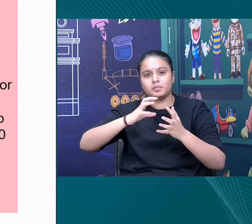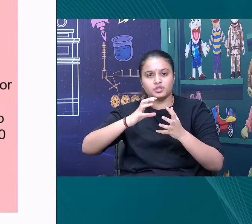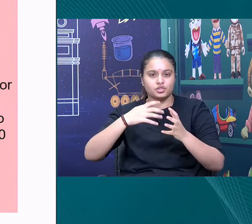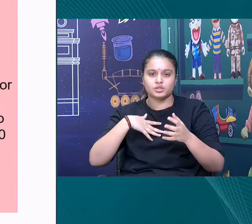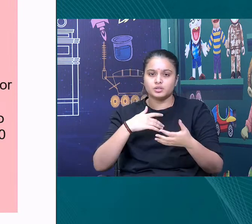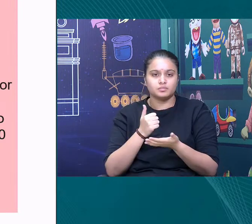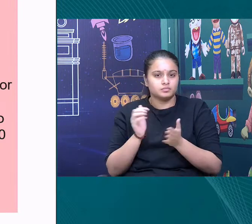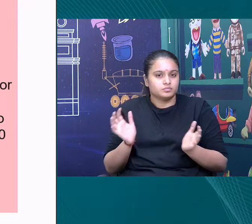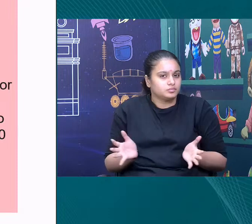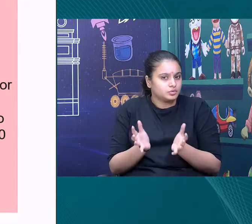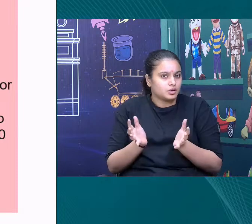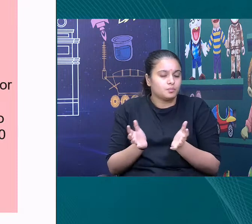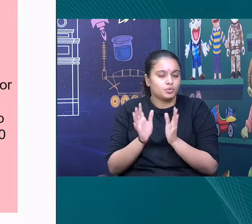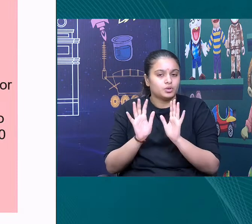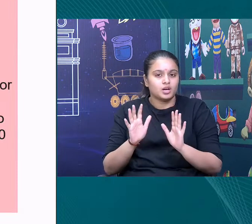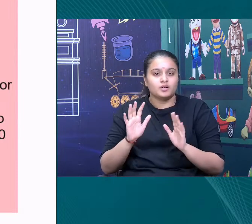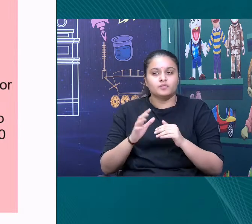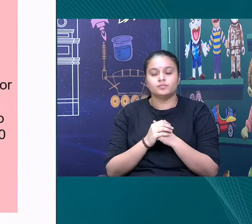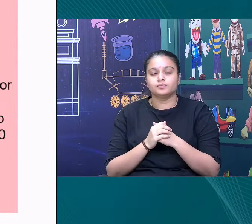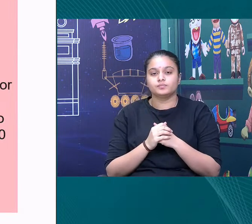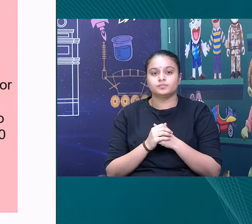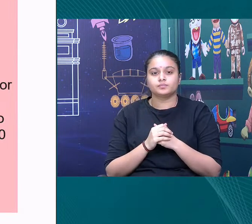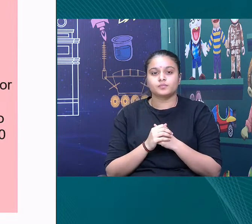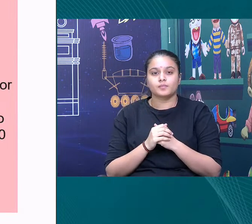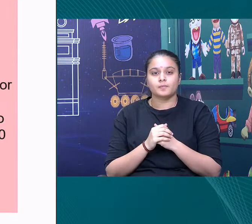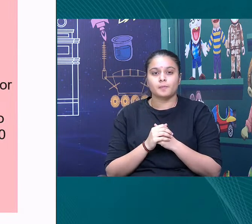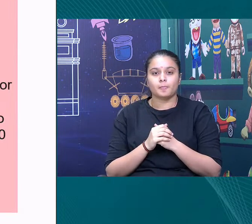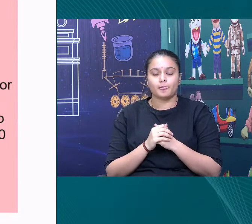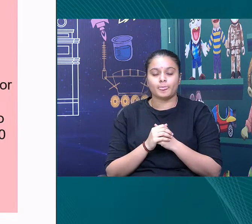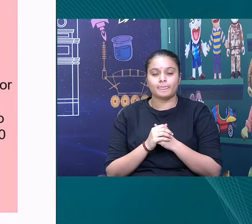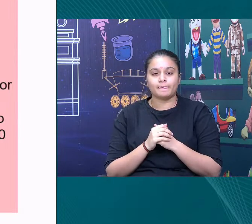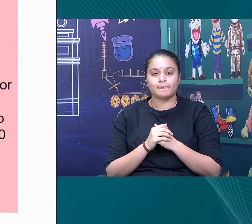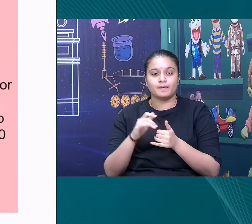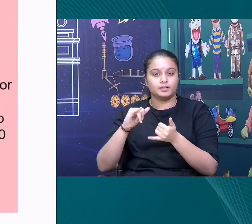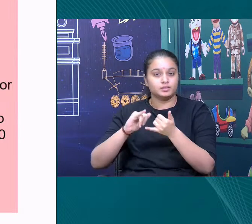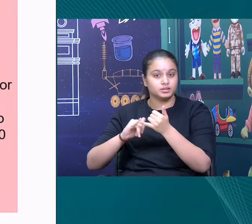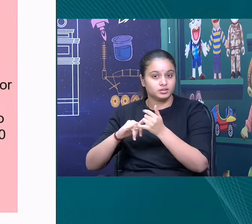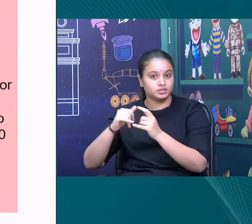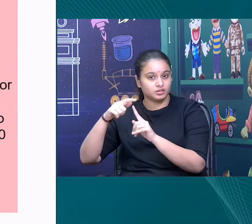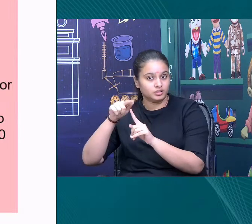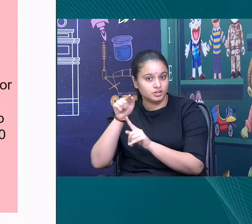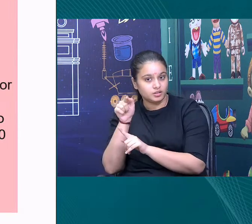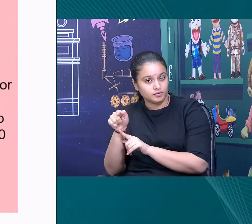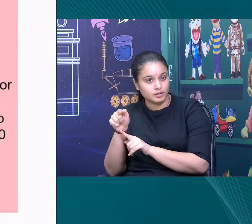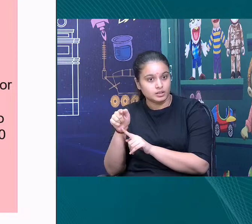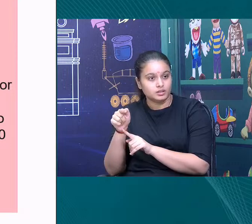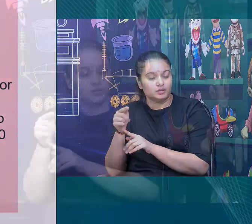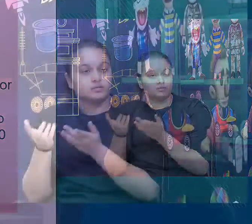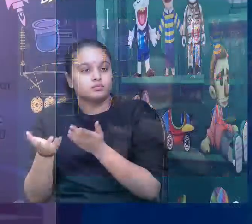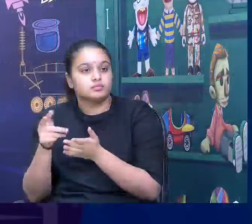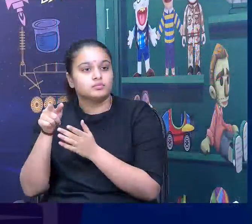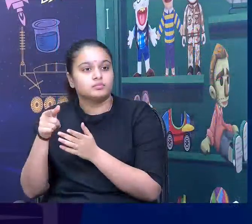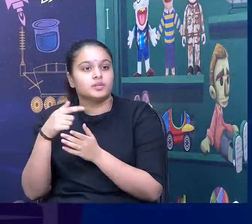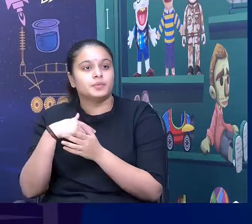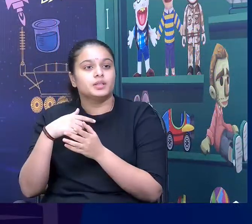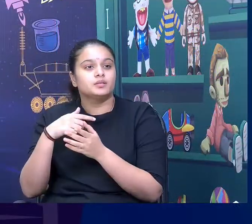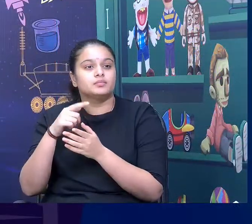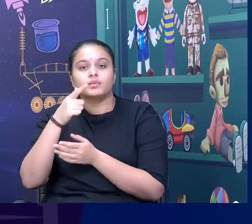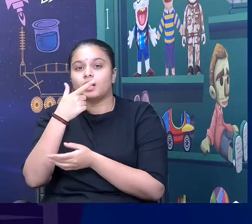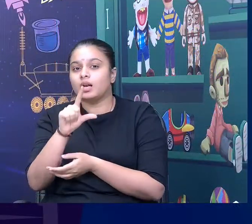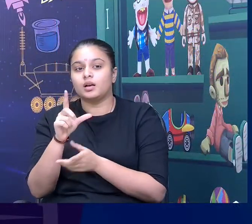body. The condition that Mr. Stephen Hawking suffers from does not allow you to